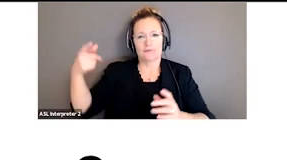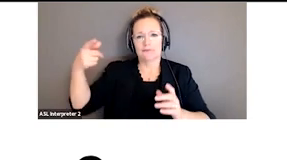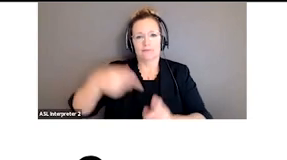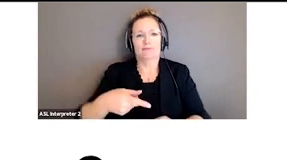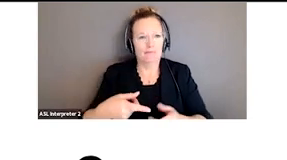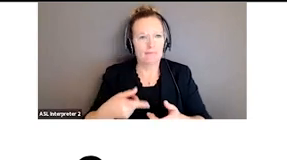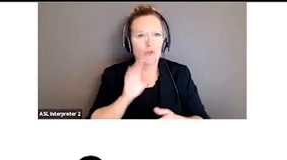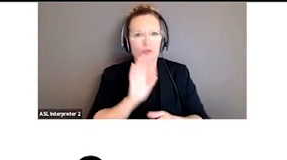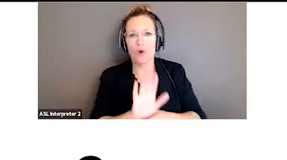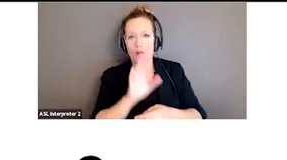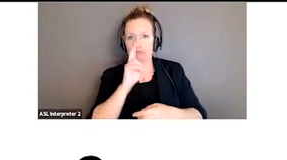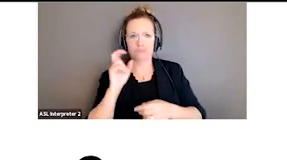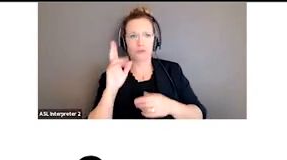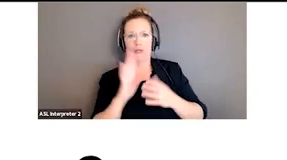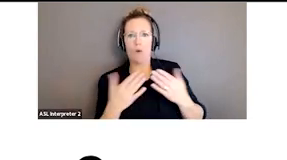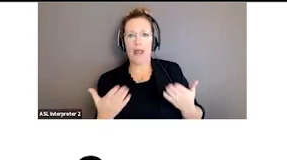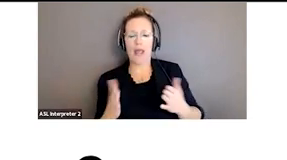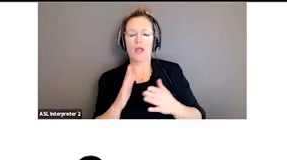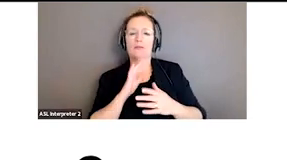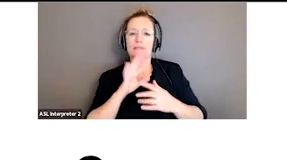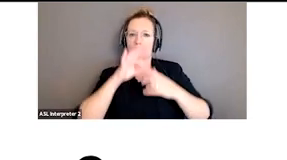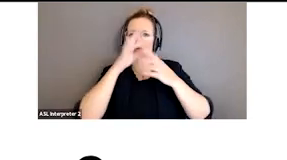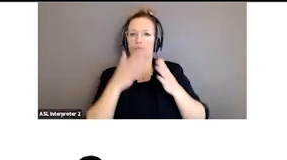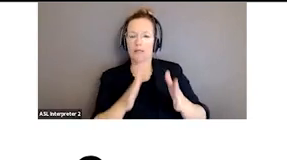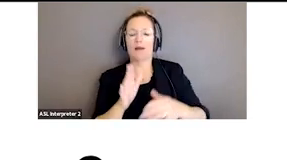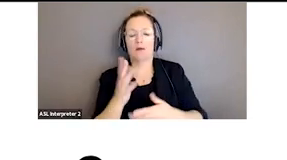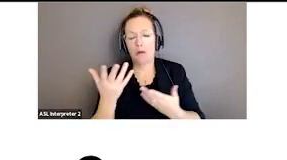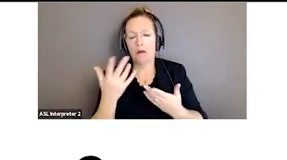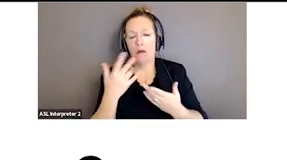and what area you are in.